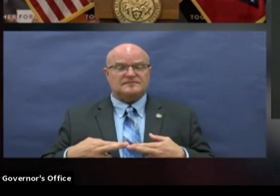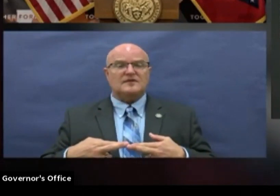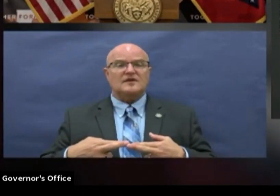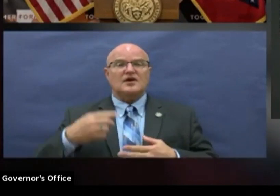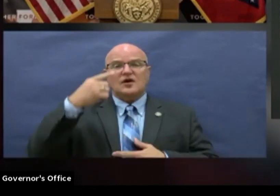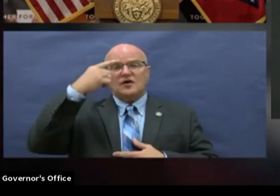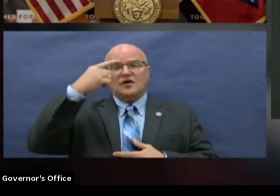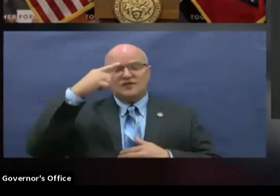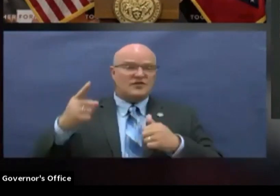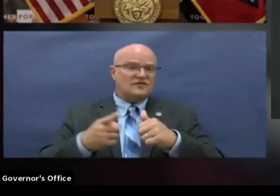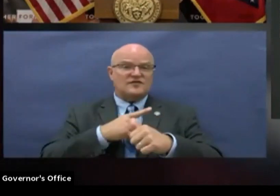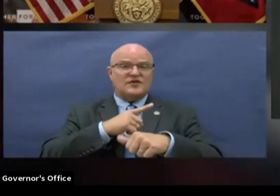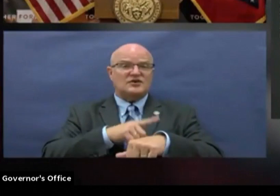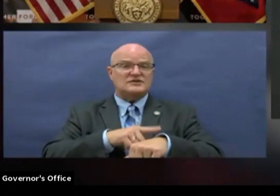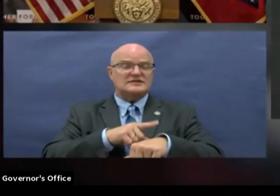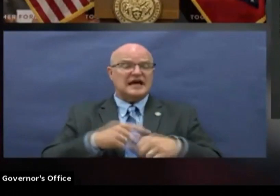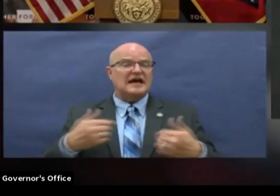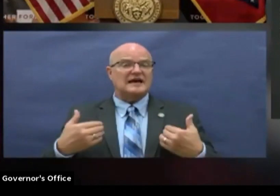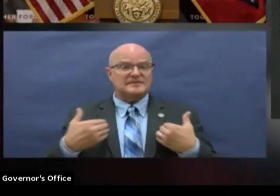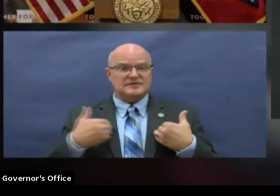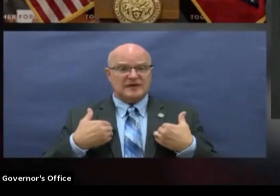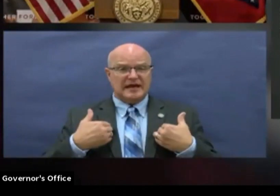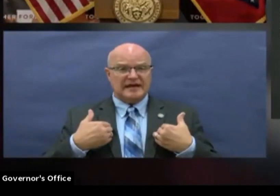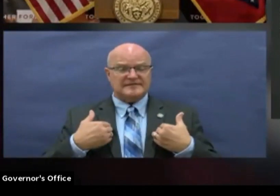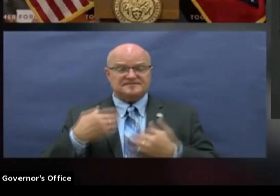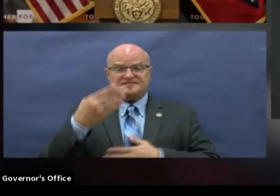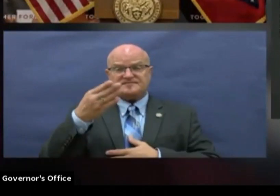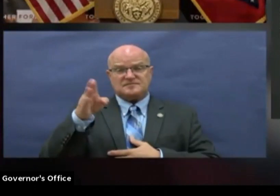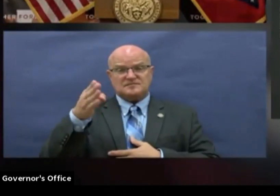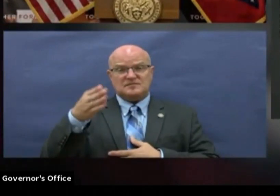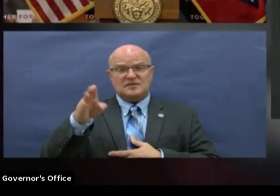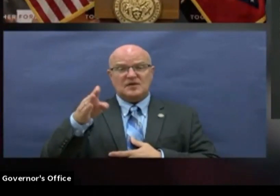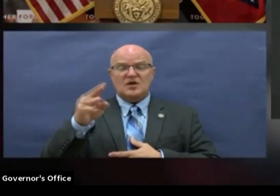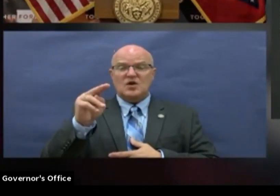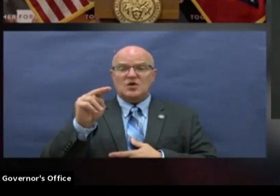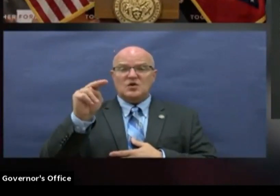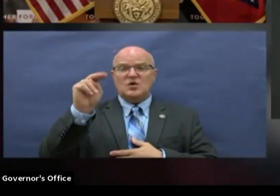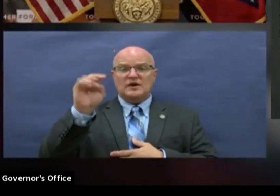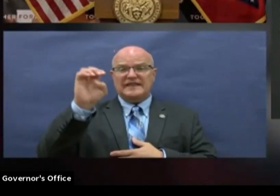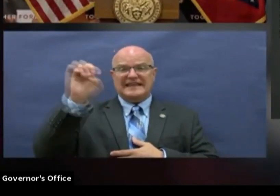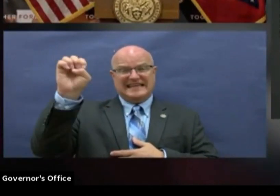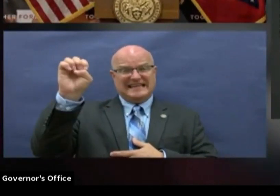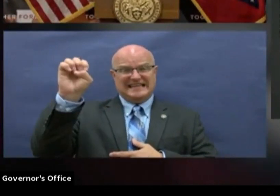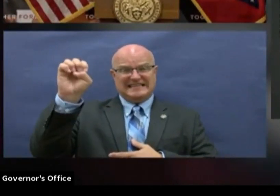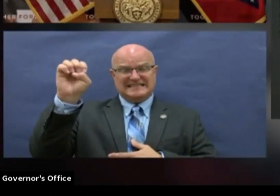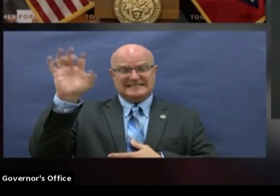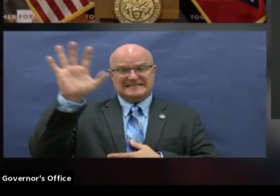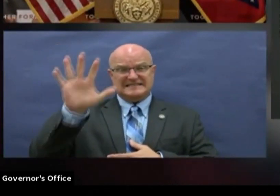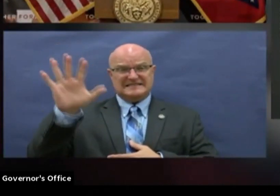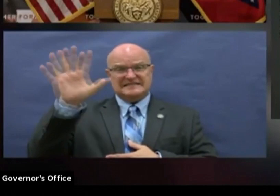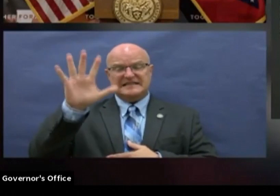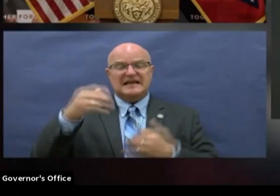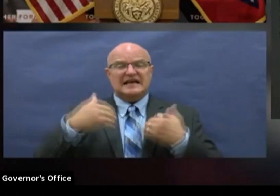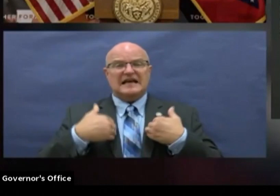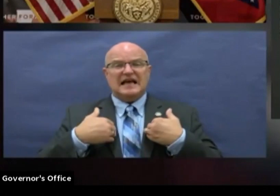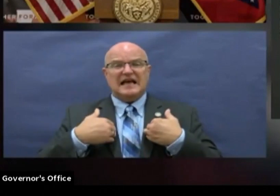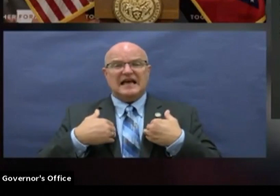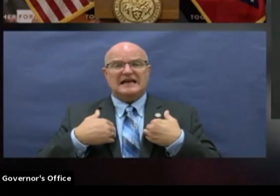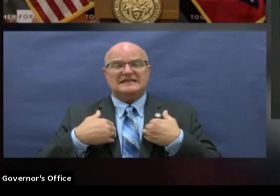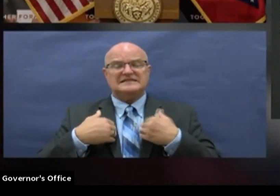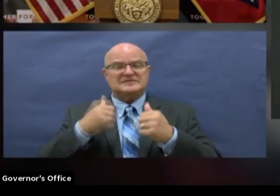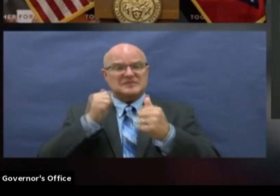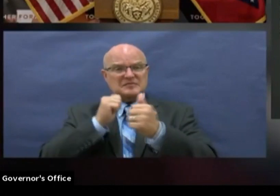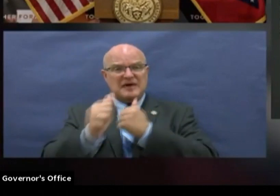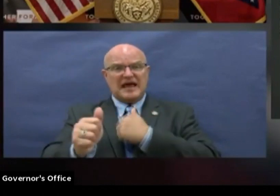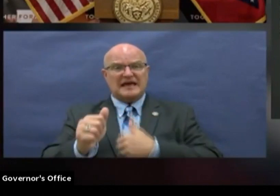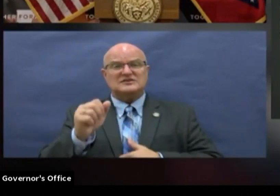the first time that you have in blue, the Northeast region of the state has moved